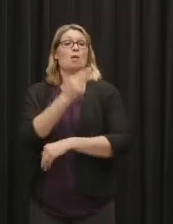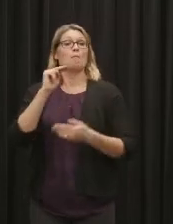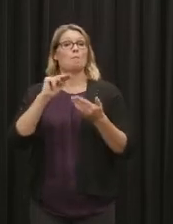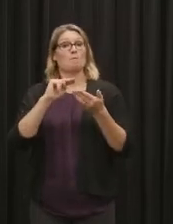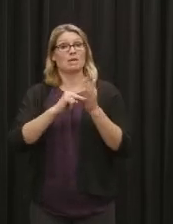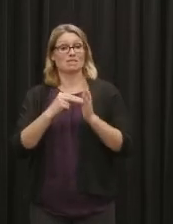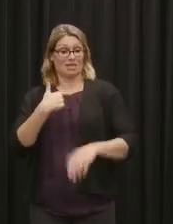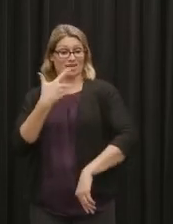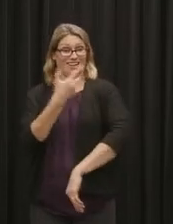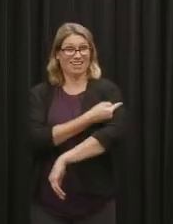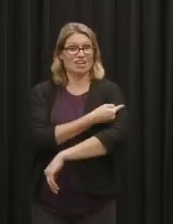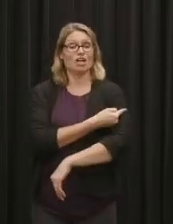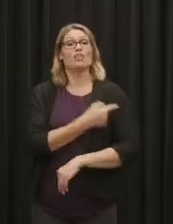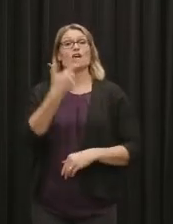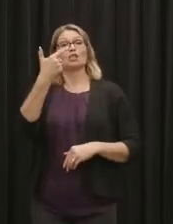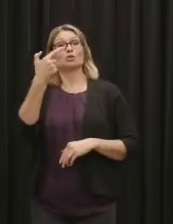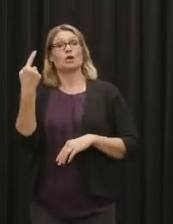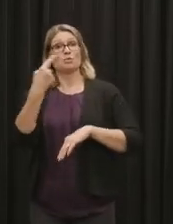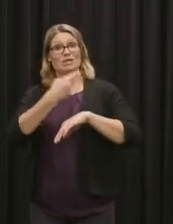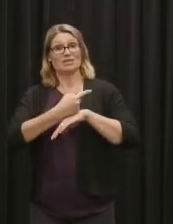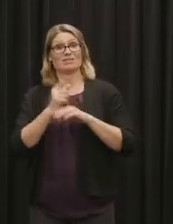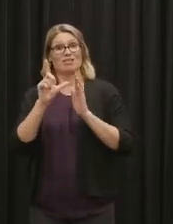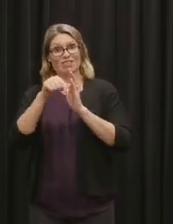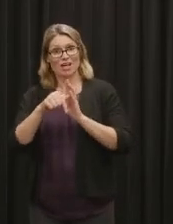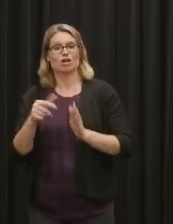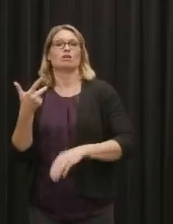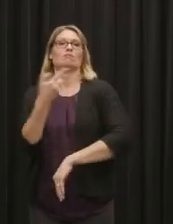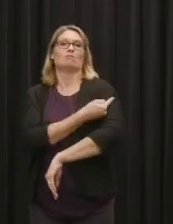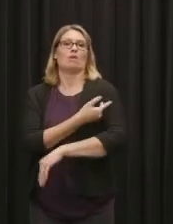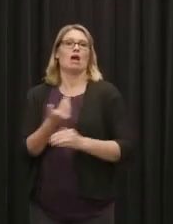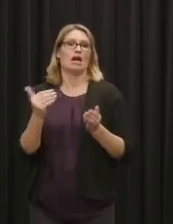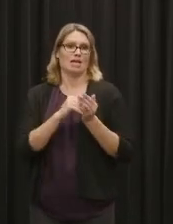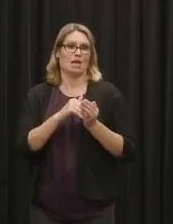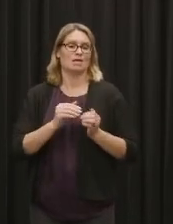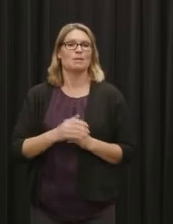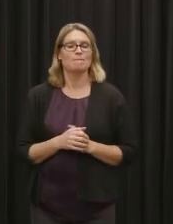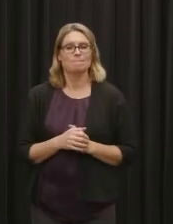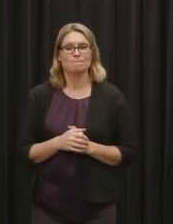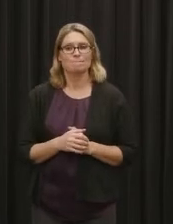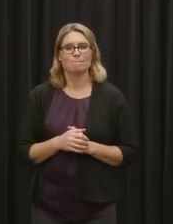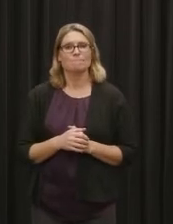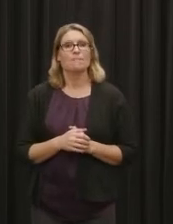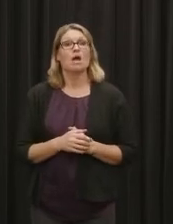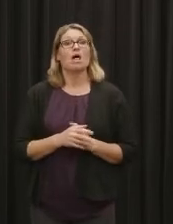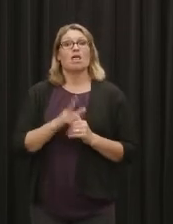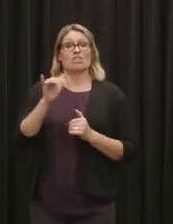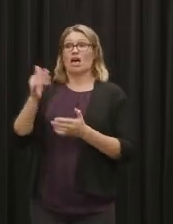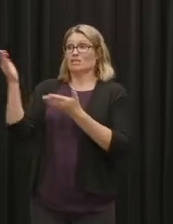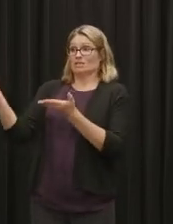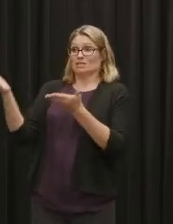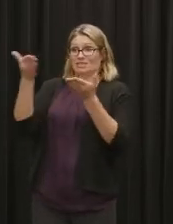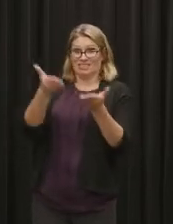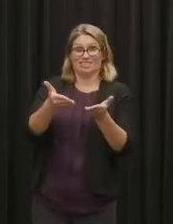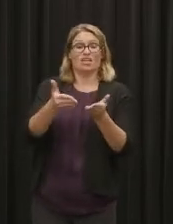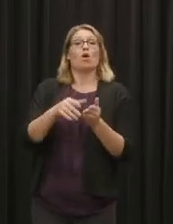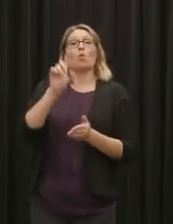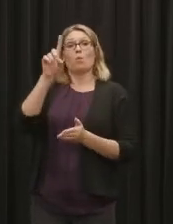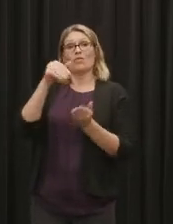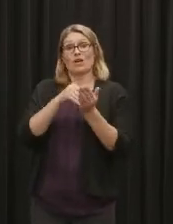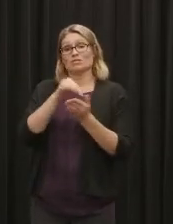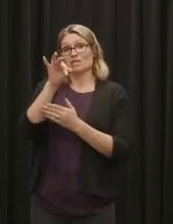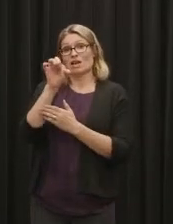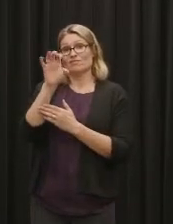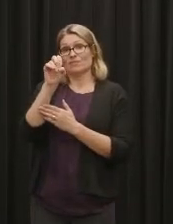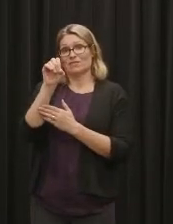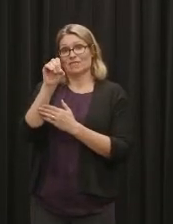later. To that end, the first shipment, which is coming in of